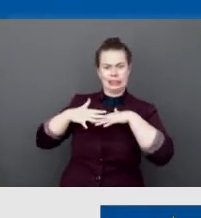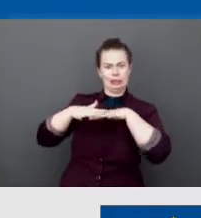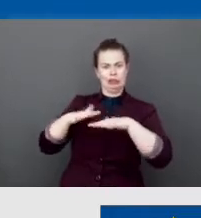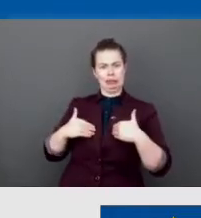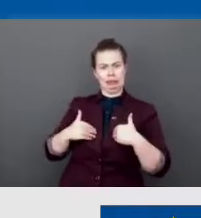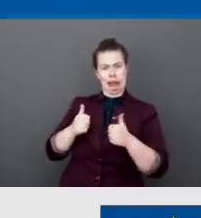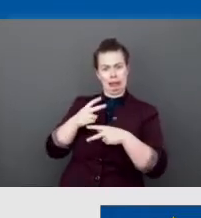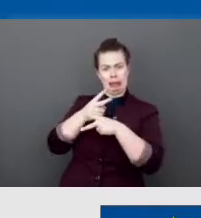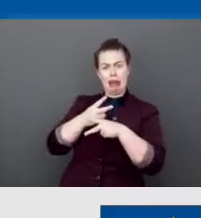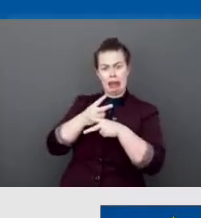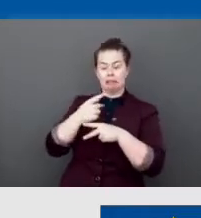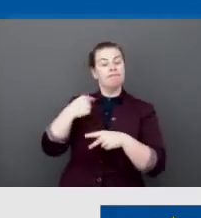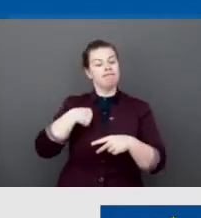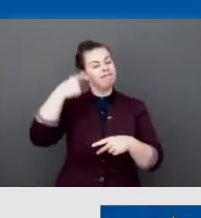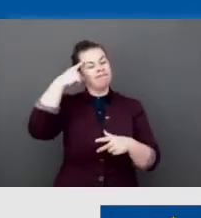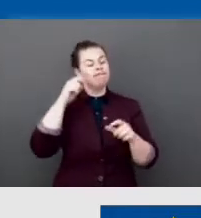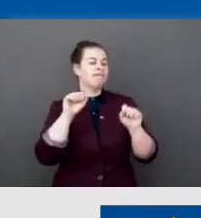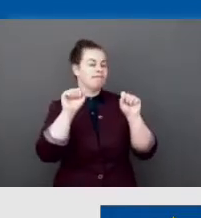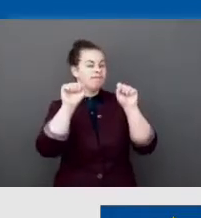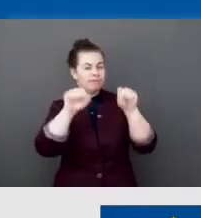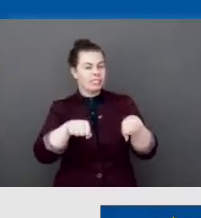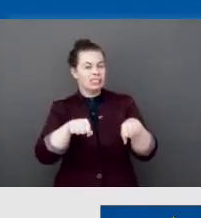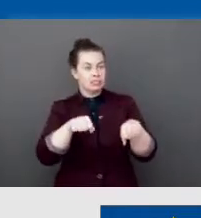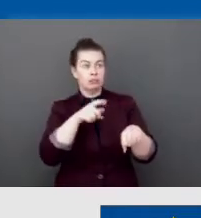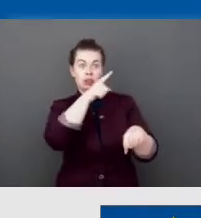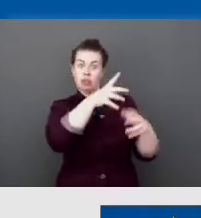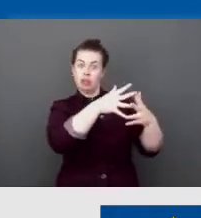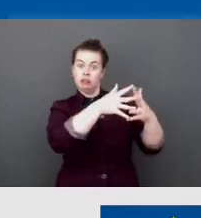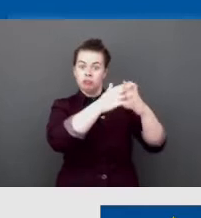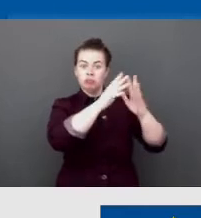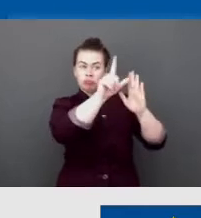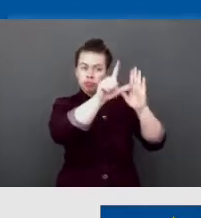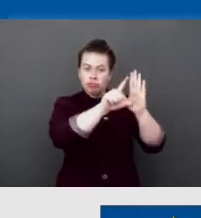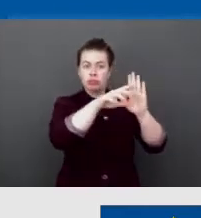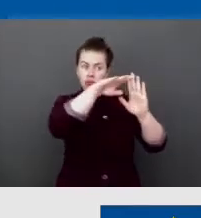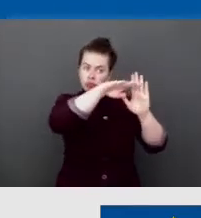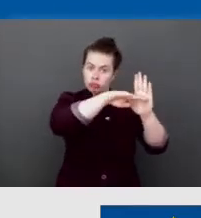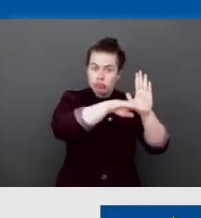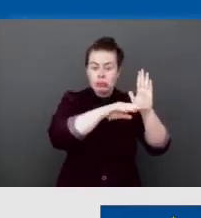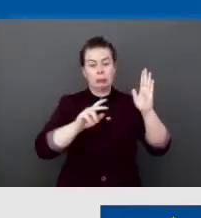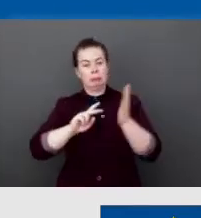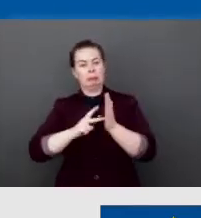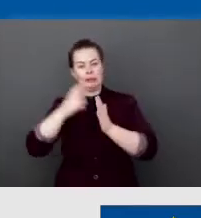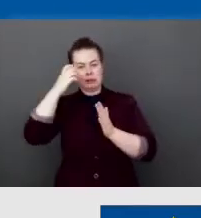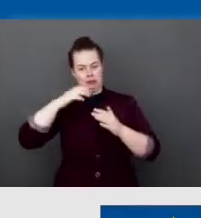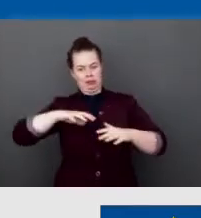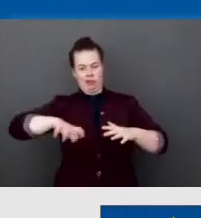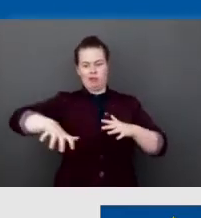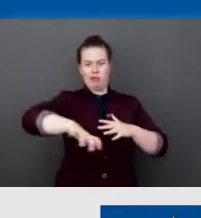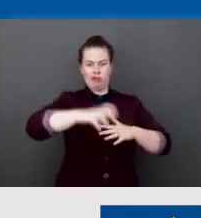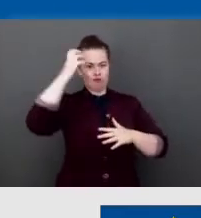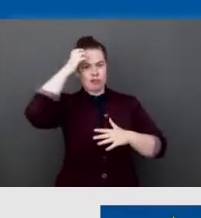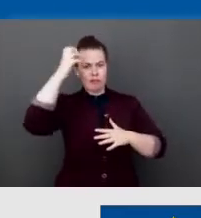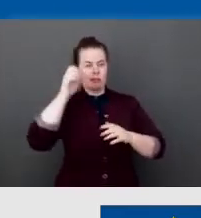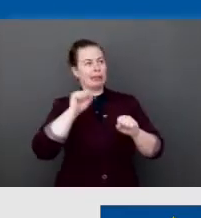have a policy-led imperative, as that it enables drivers to be put in place that allow the government to achieve that